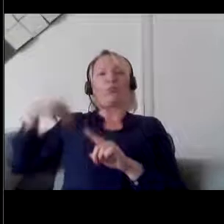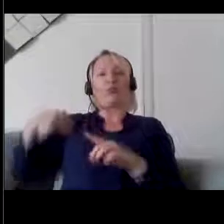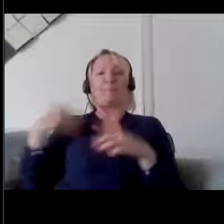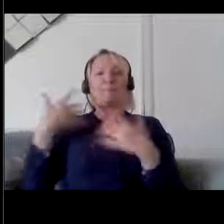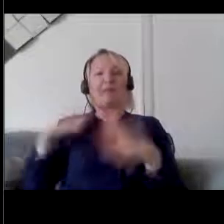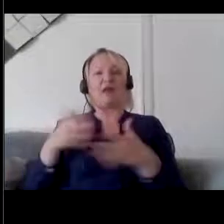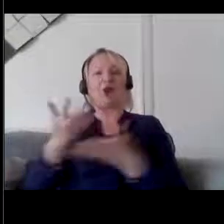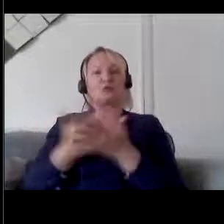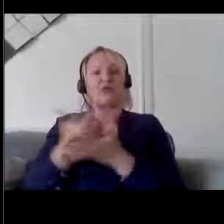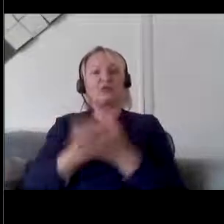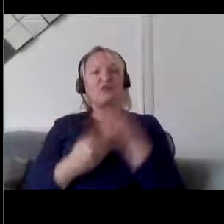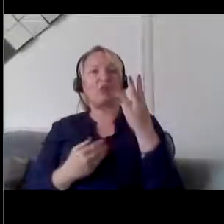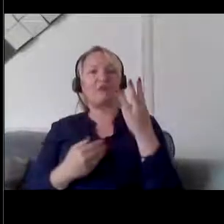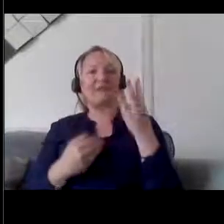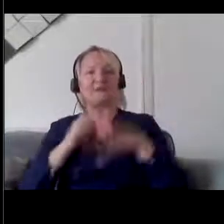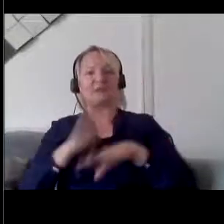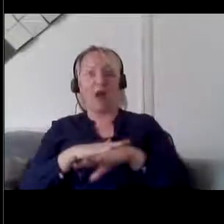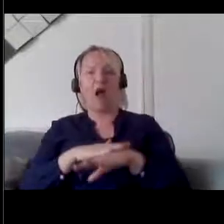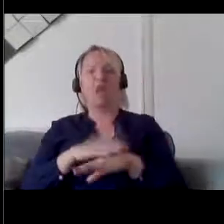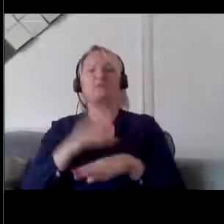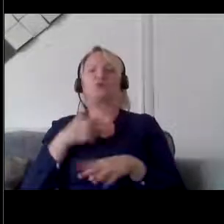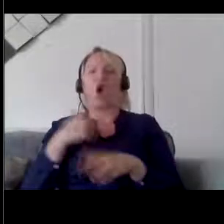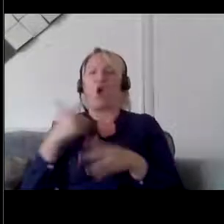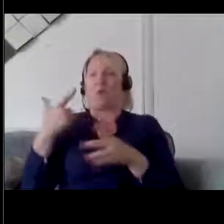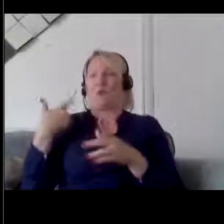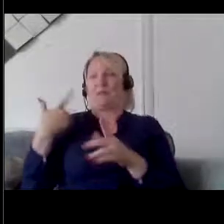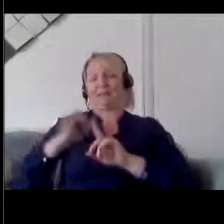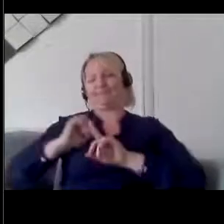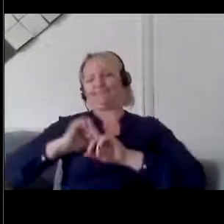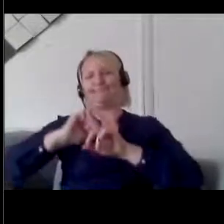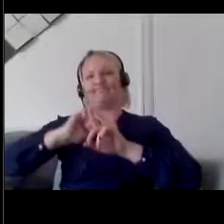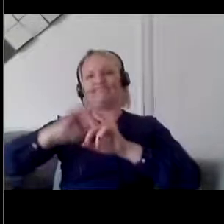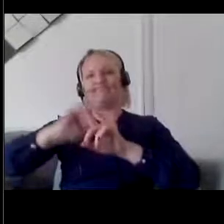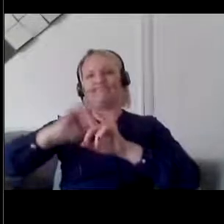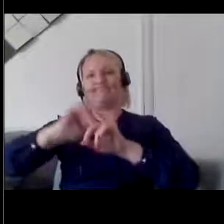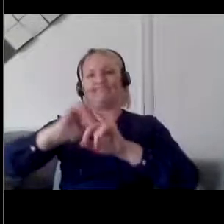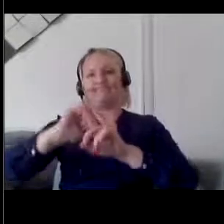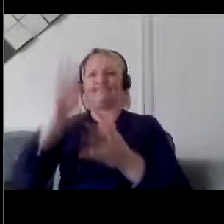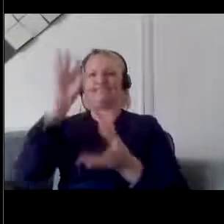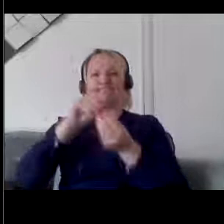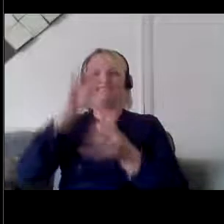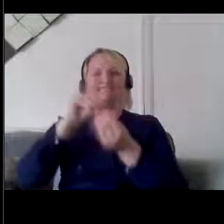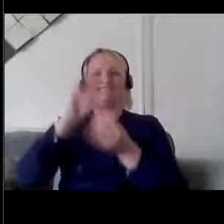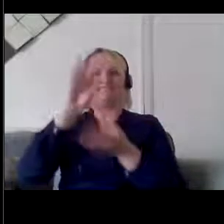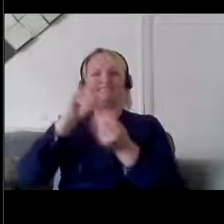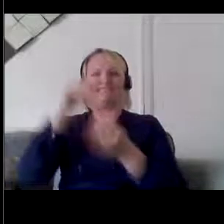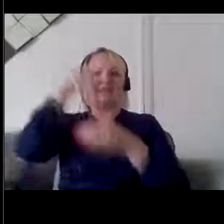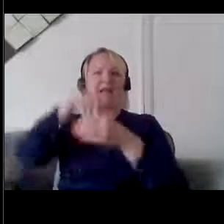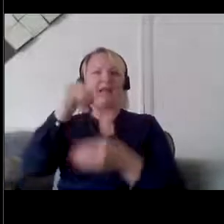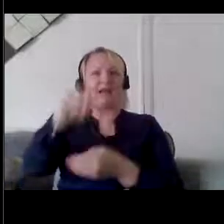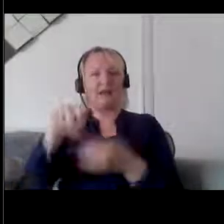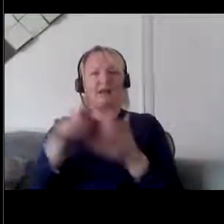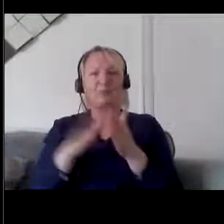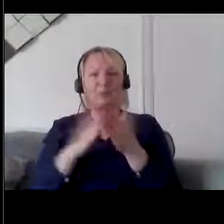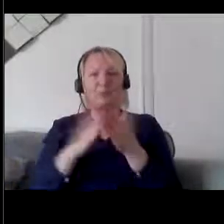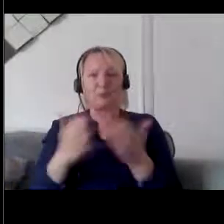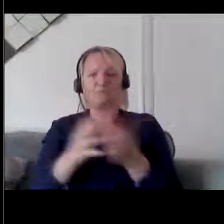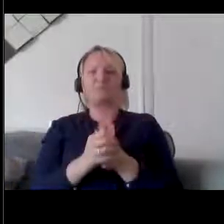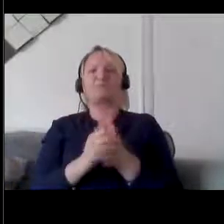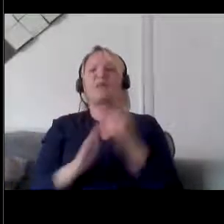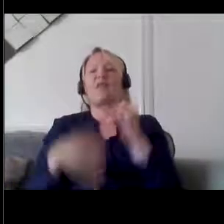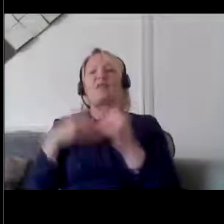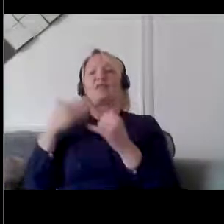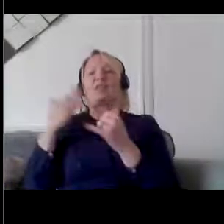and it sets out how these have been used to further refine the project's design. And then last, but certainly not least, we've produced